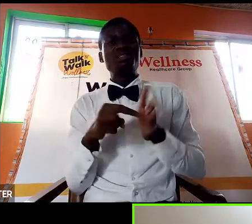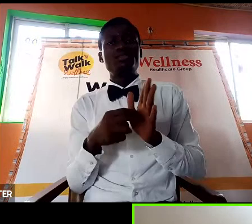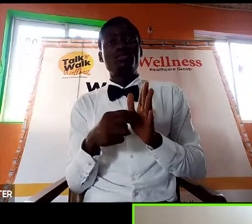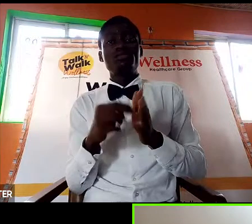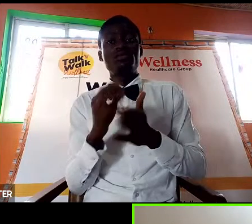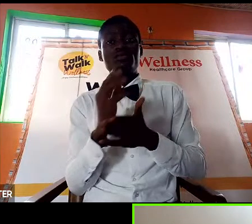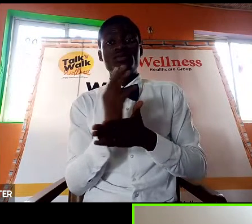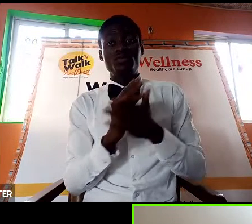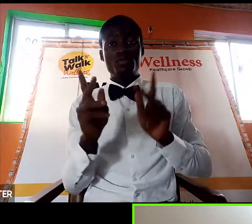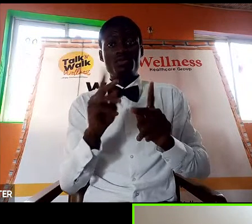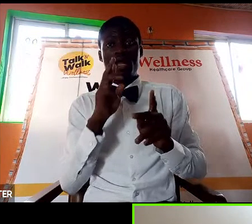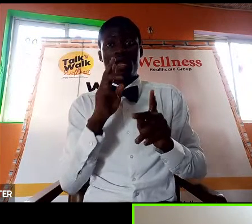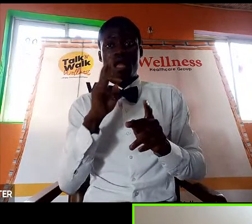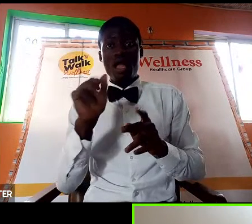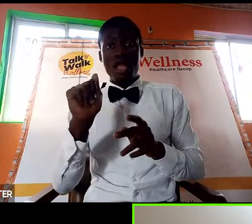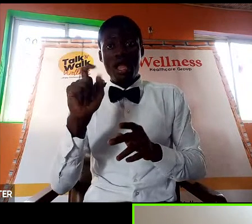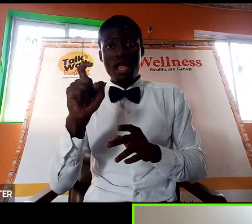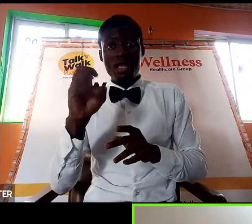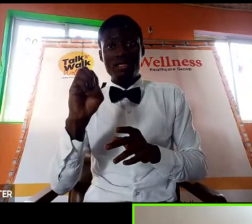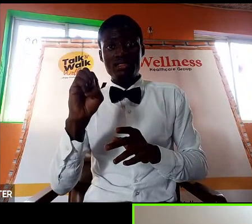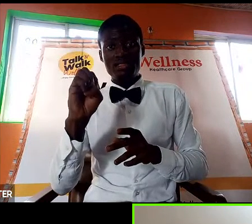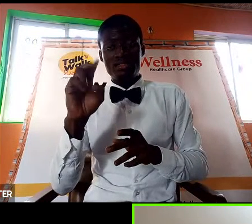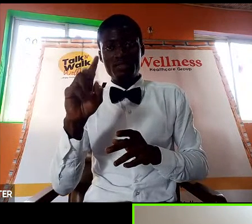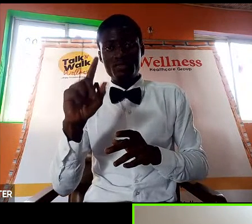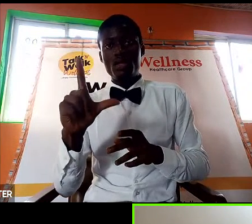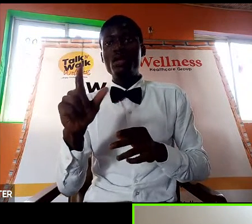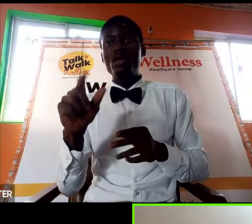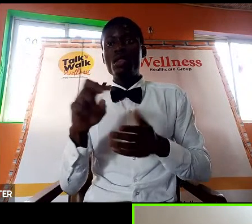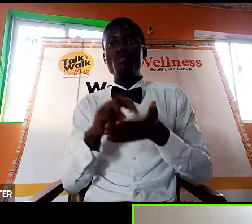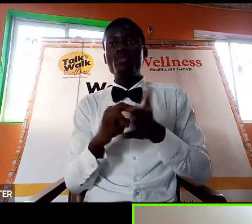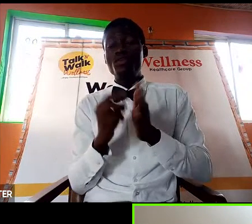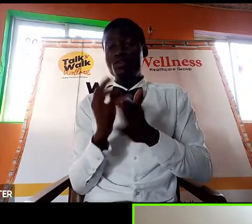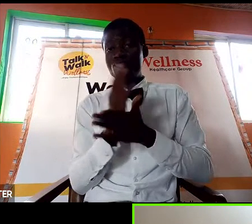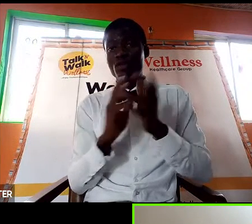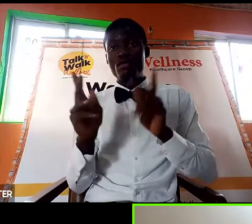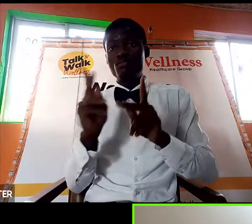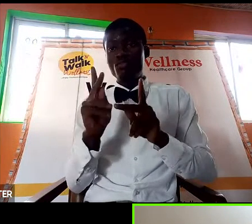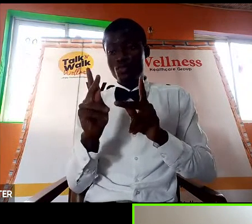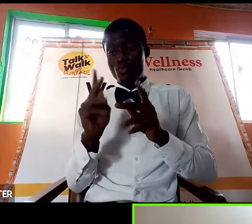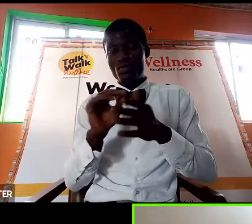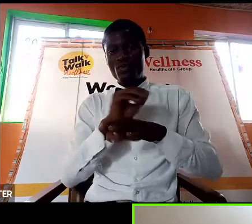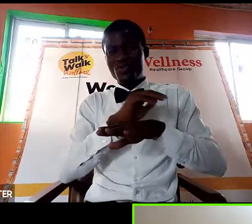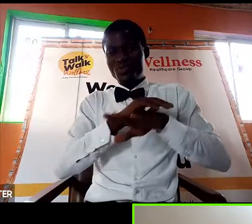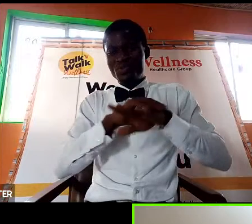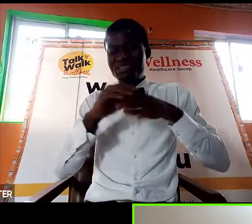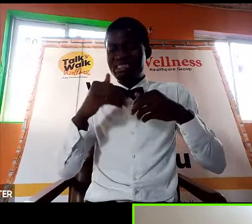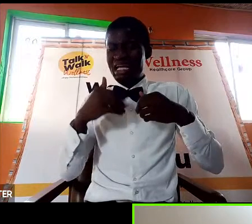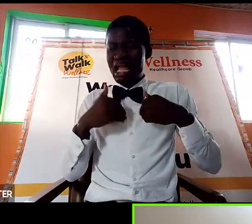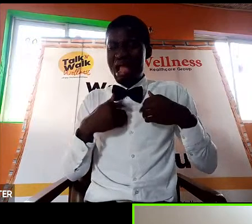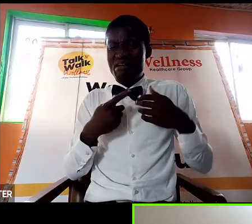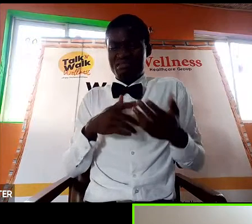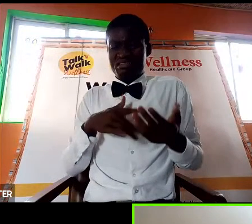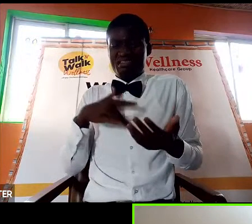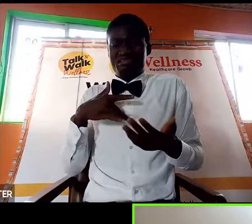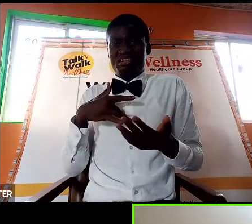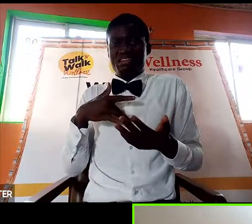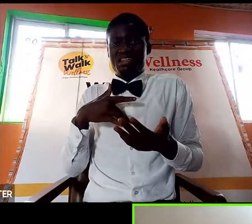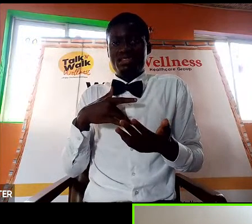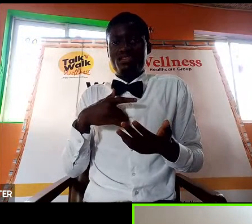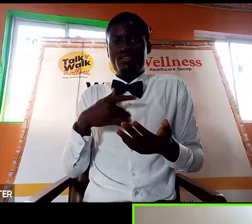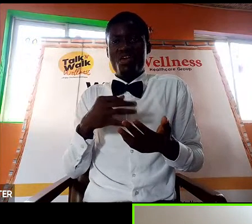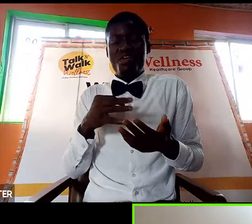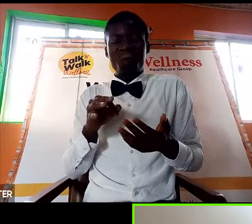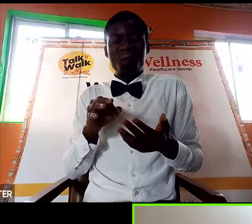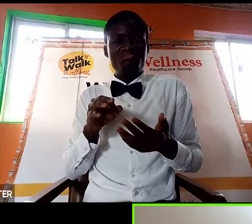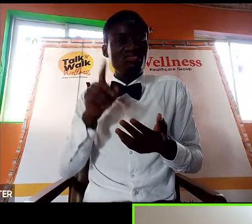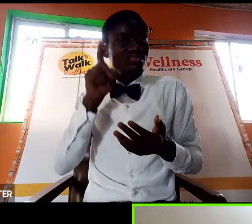are sexual does not have tendency or desire. It's majorly like tendency or desire to have sex. It's not like they don't have genitals